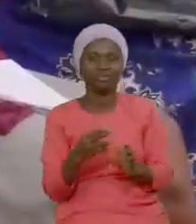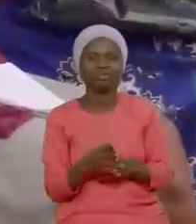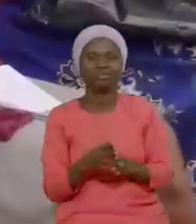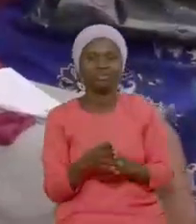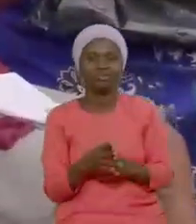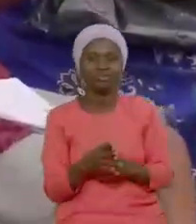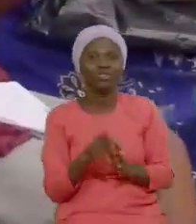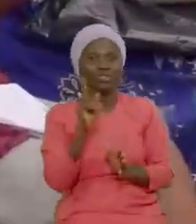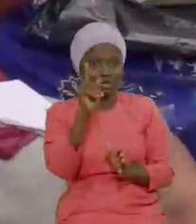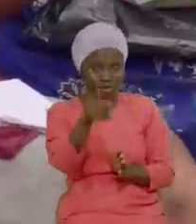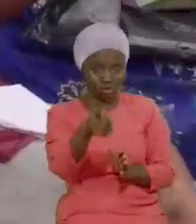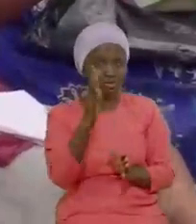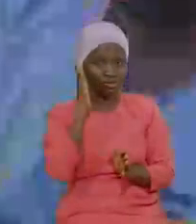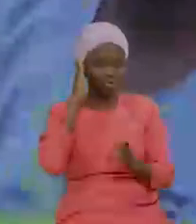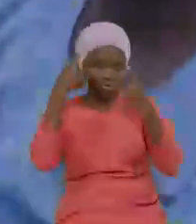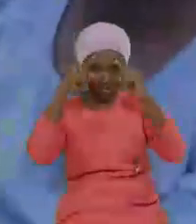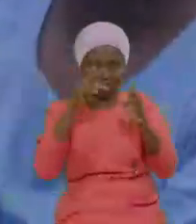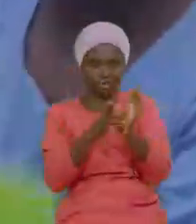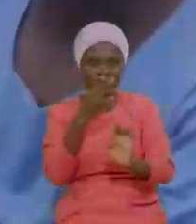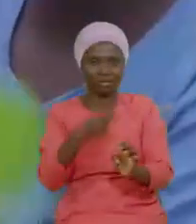I said you are going to succeed.